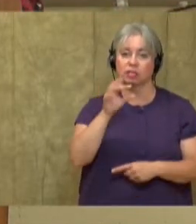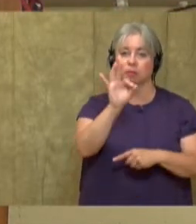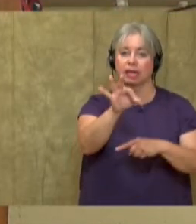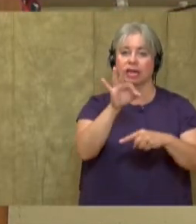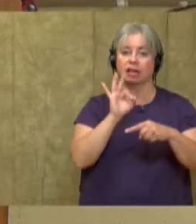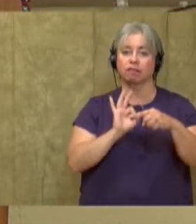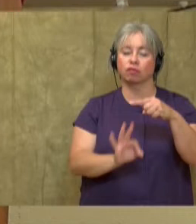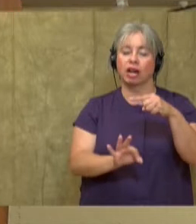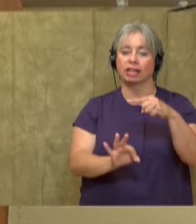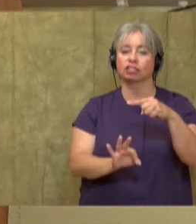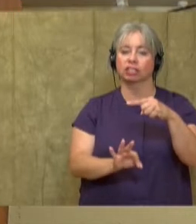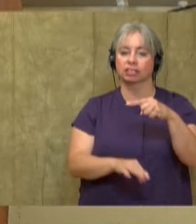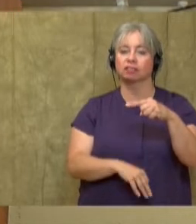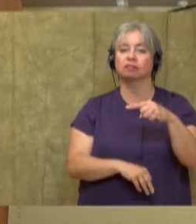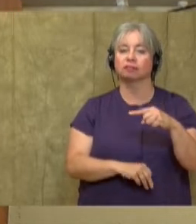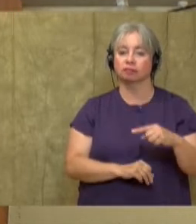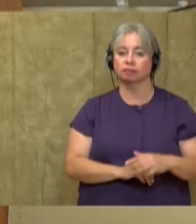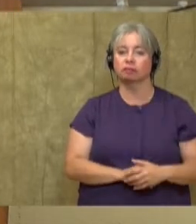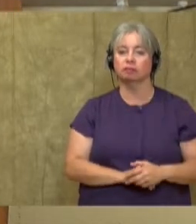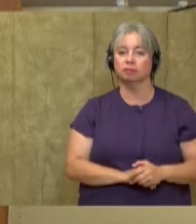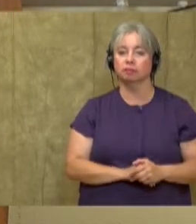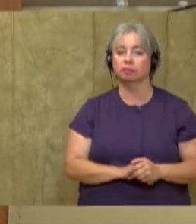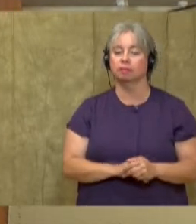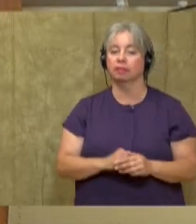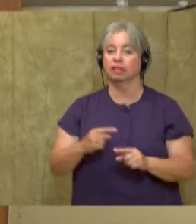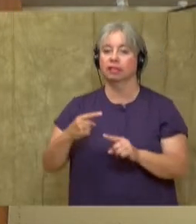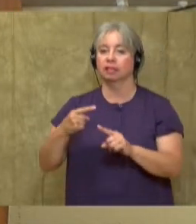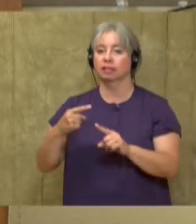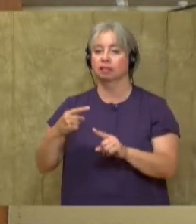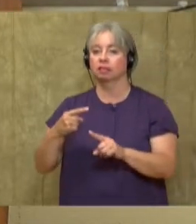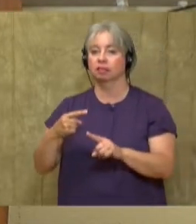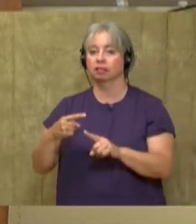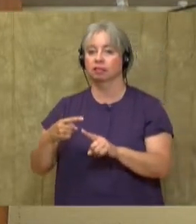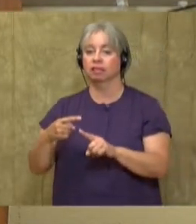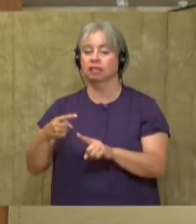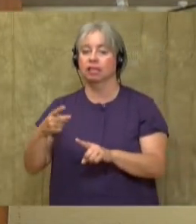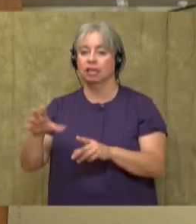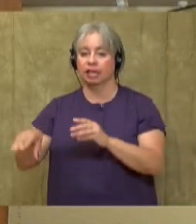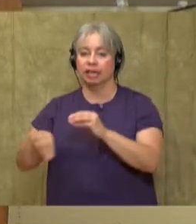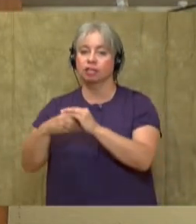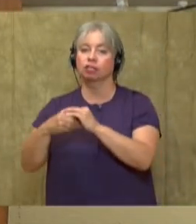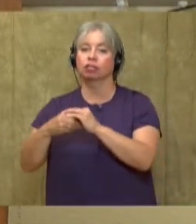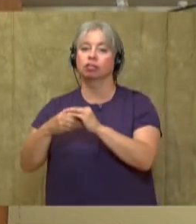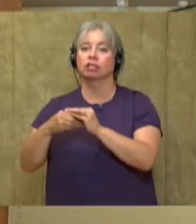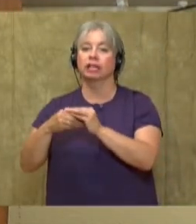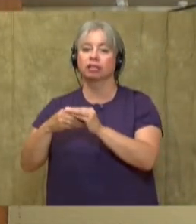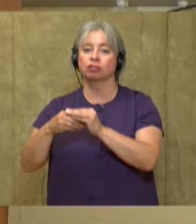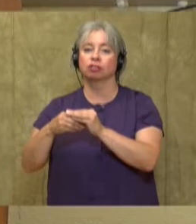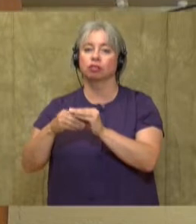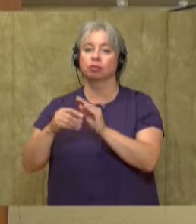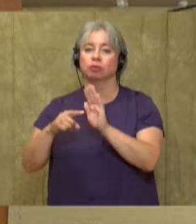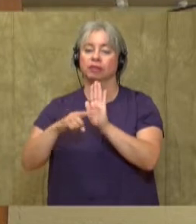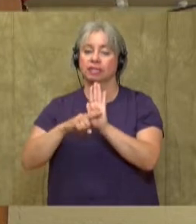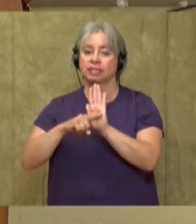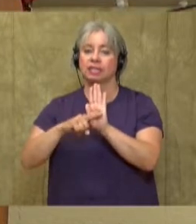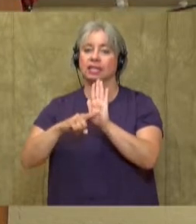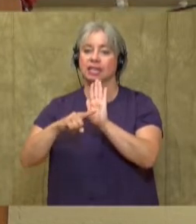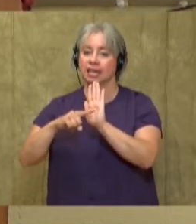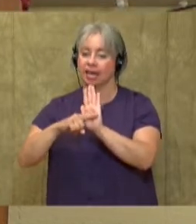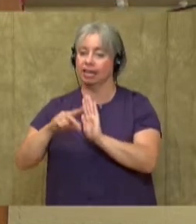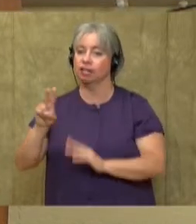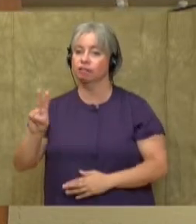4 over 1. And my intercept, you have to include that sign there. My y-intercept would be negative